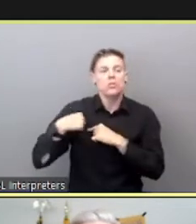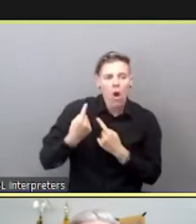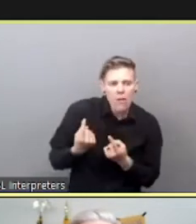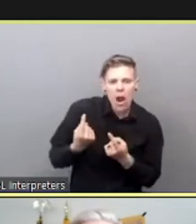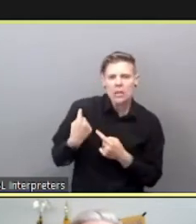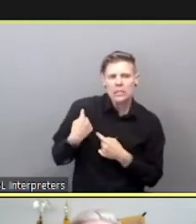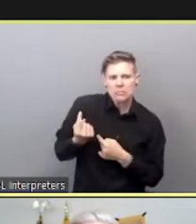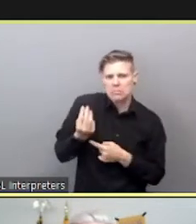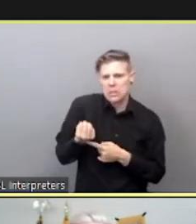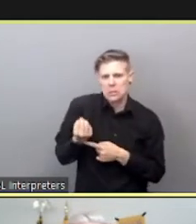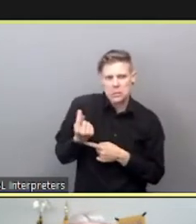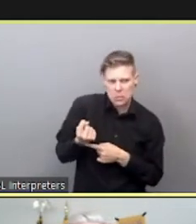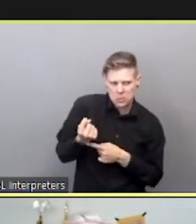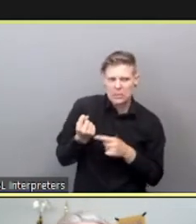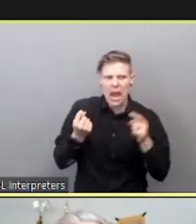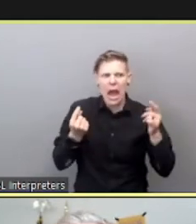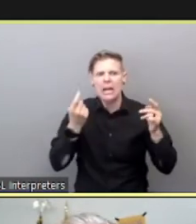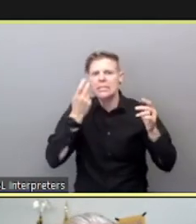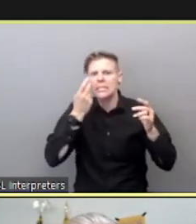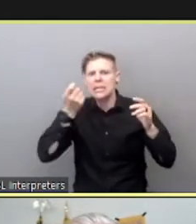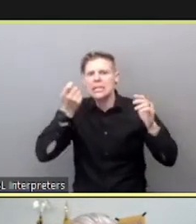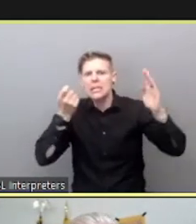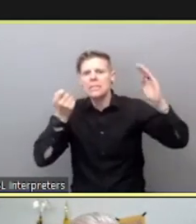We only have